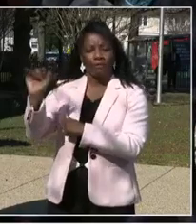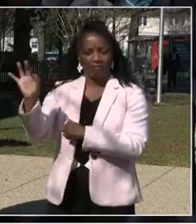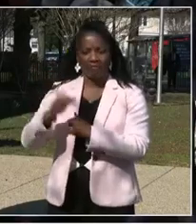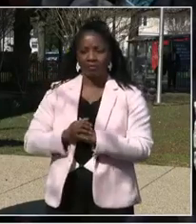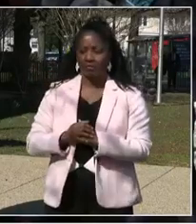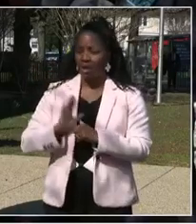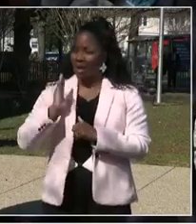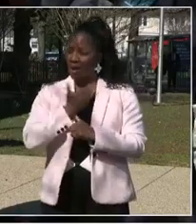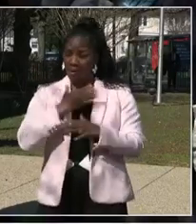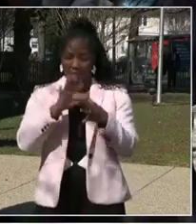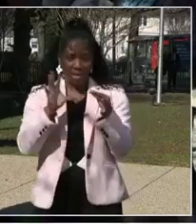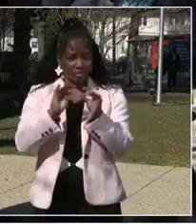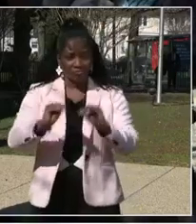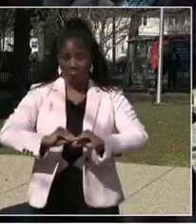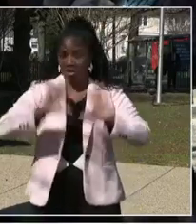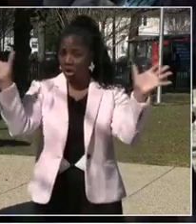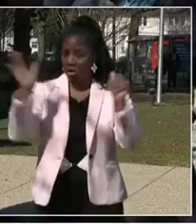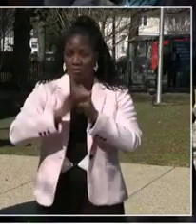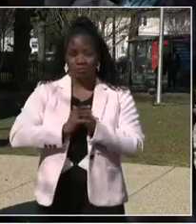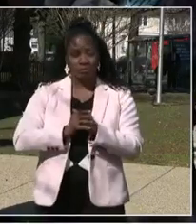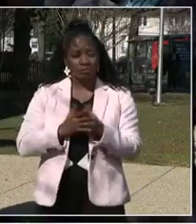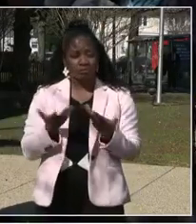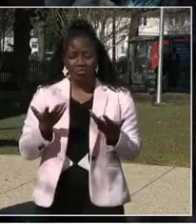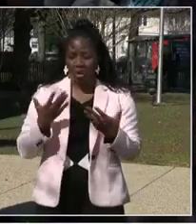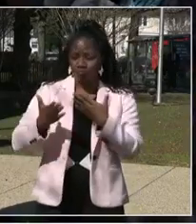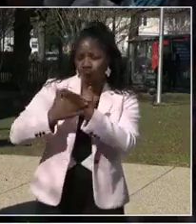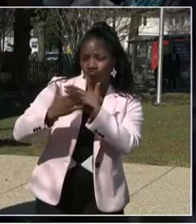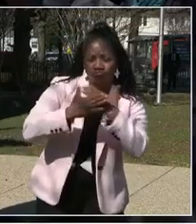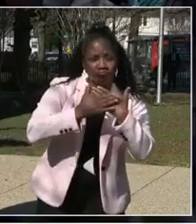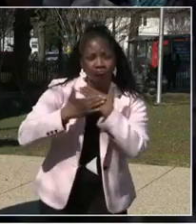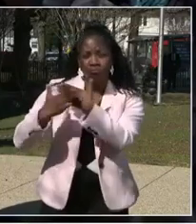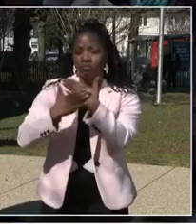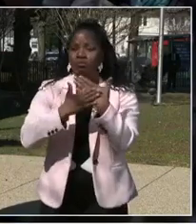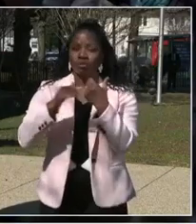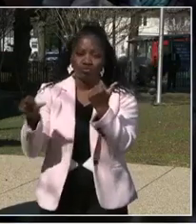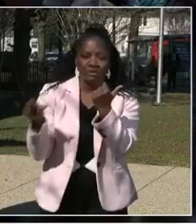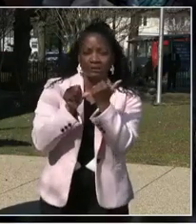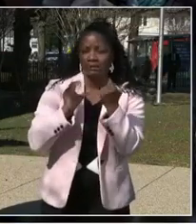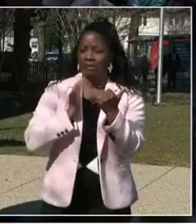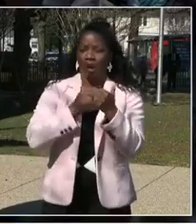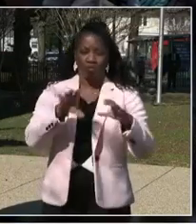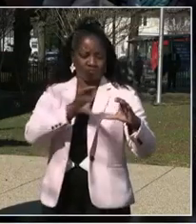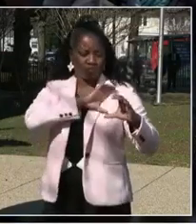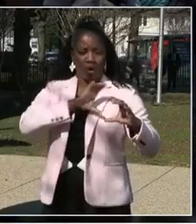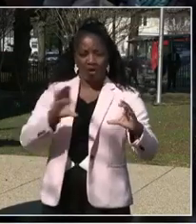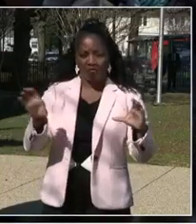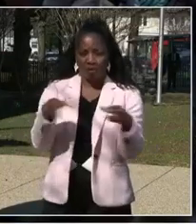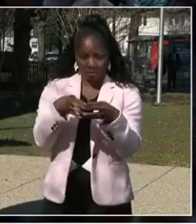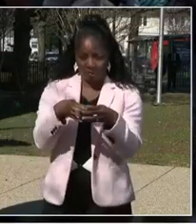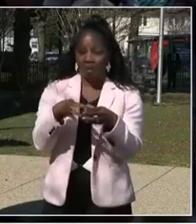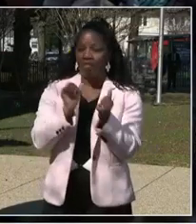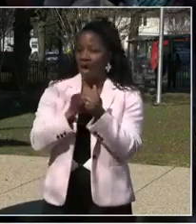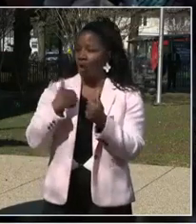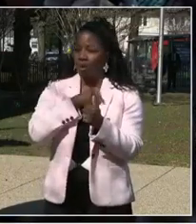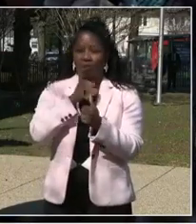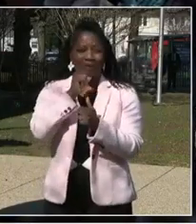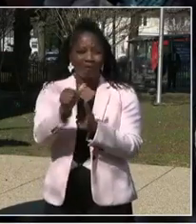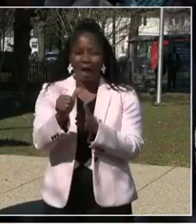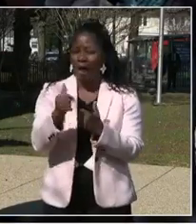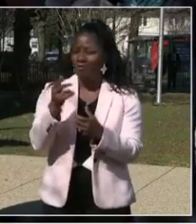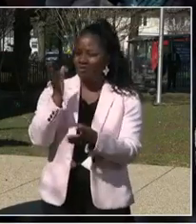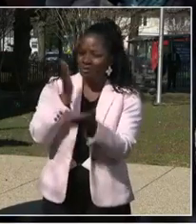was an urgent call to our communities to assist law enforcement, and that collectively we would leave no